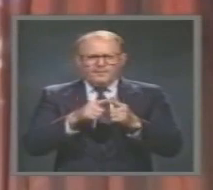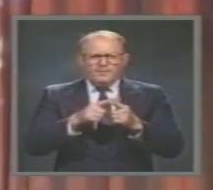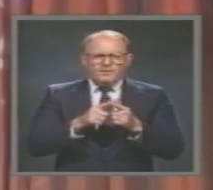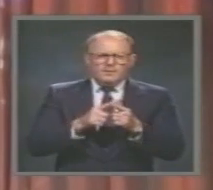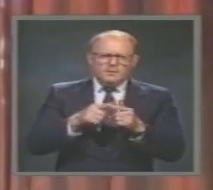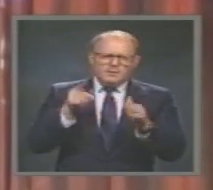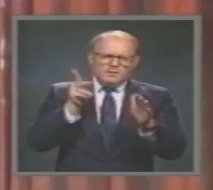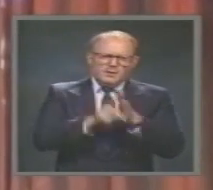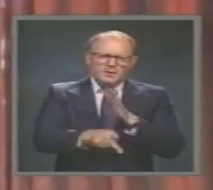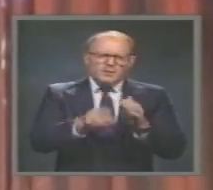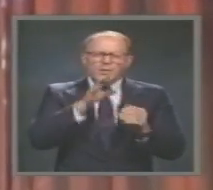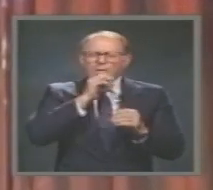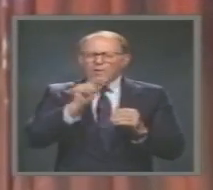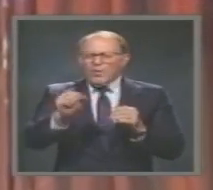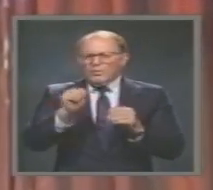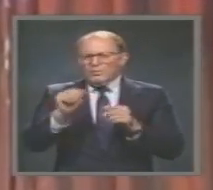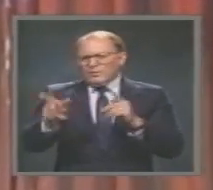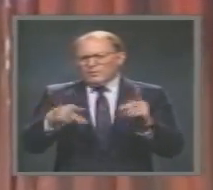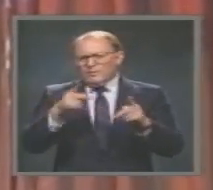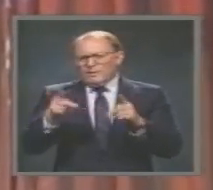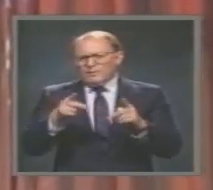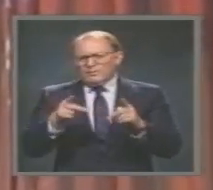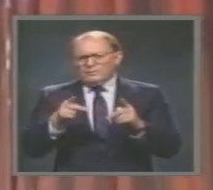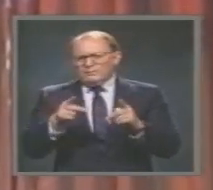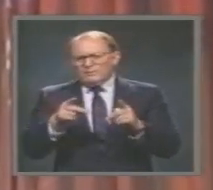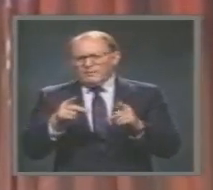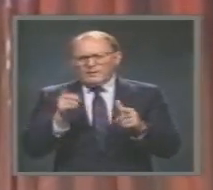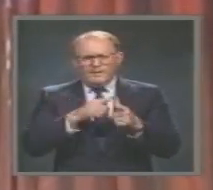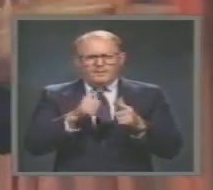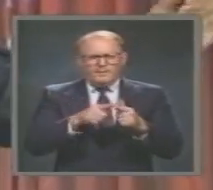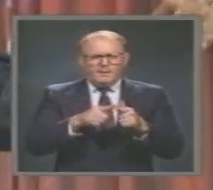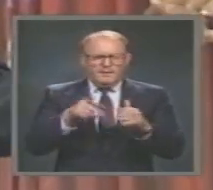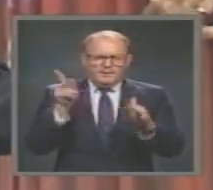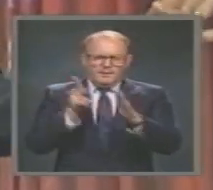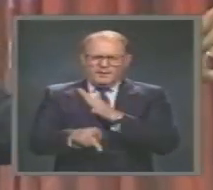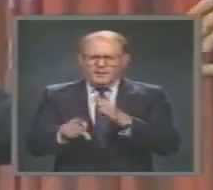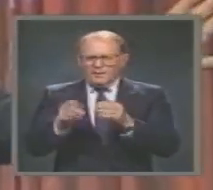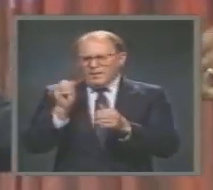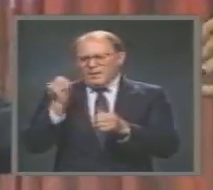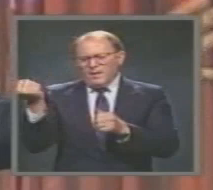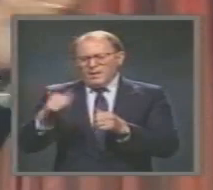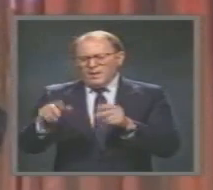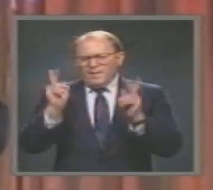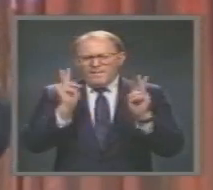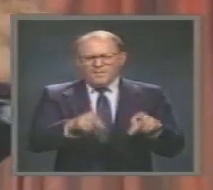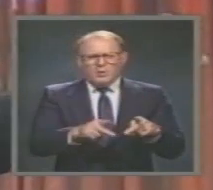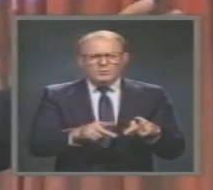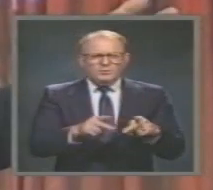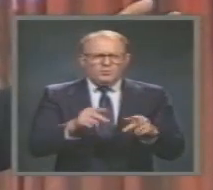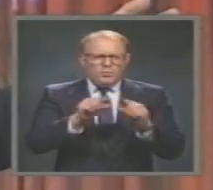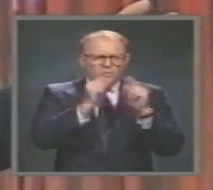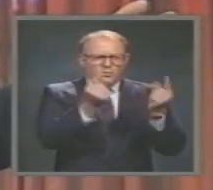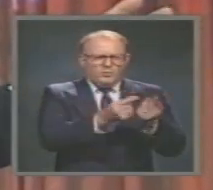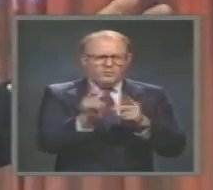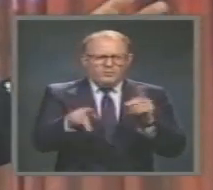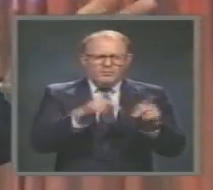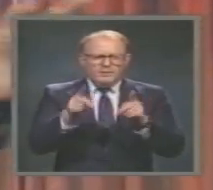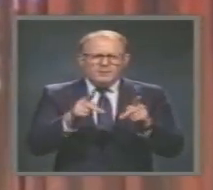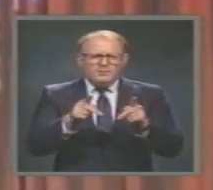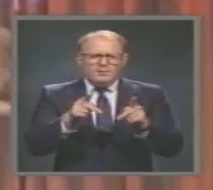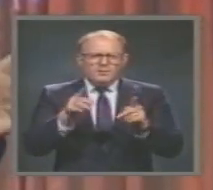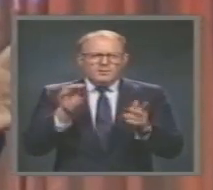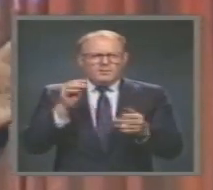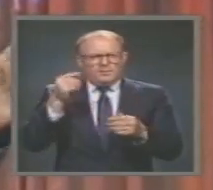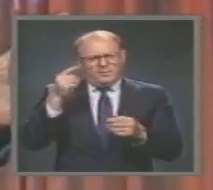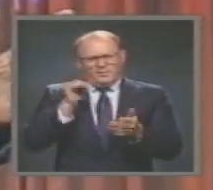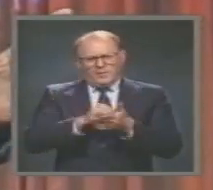euthanasia, and on to genocide, the killing off of anyone or any group of persons who